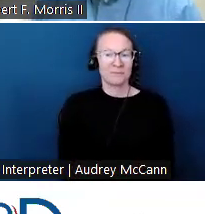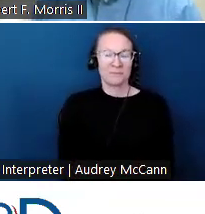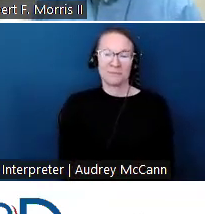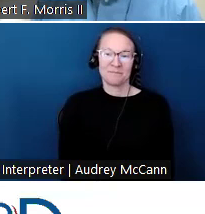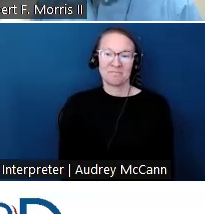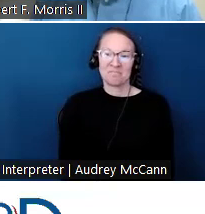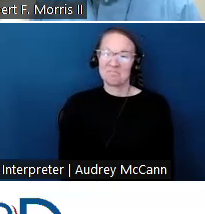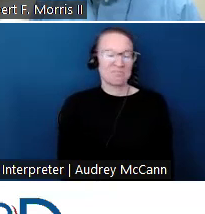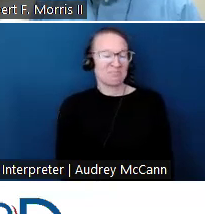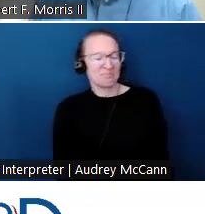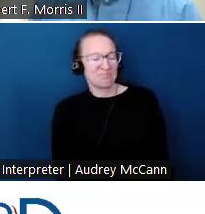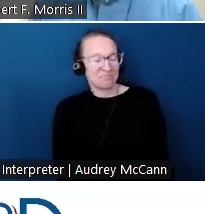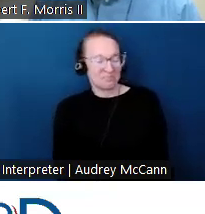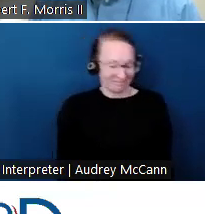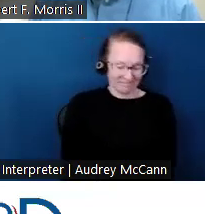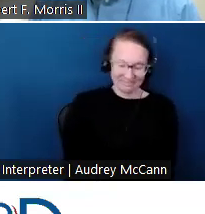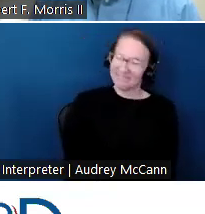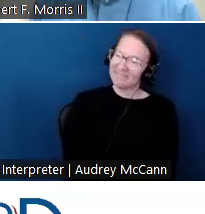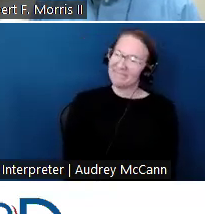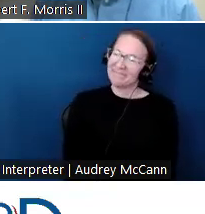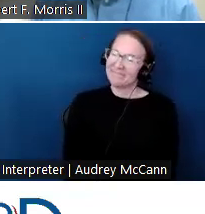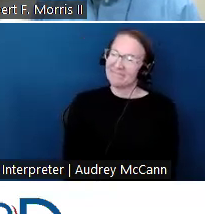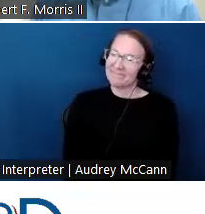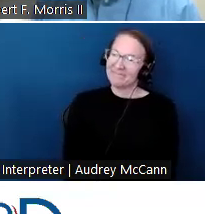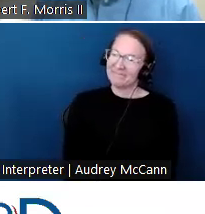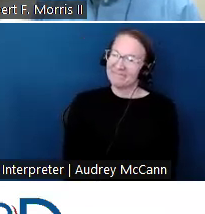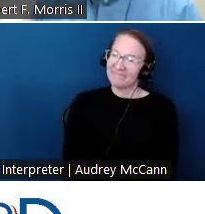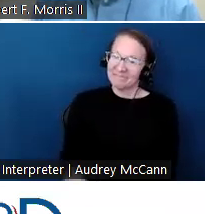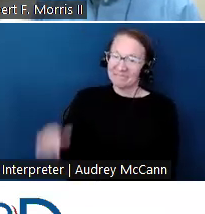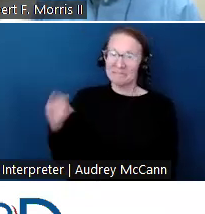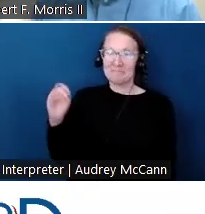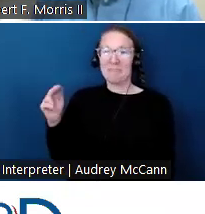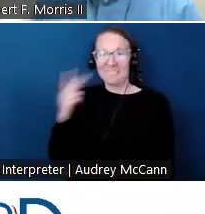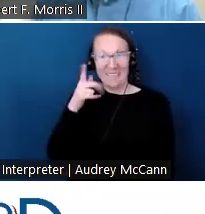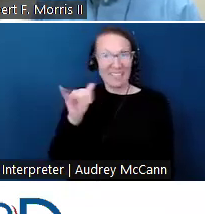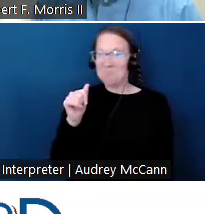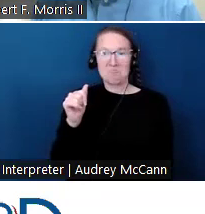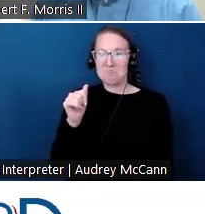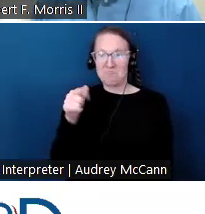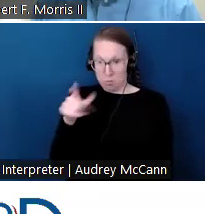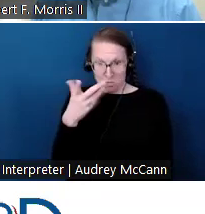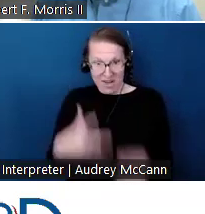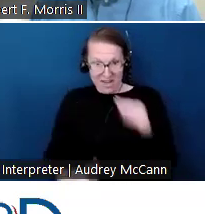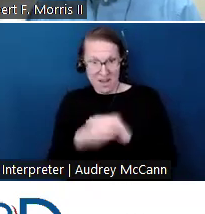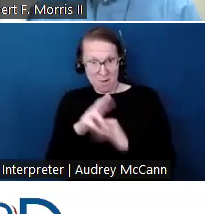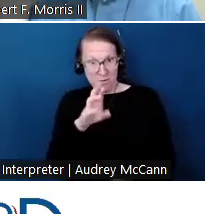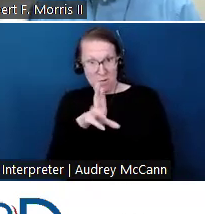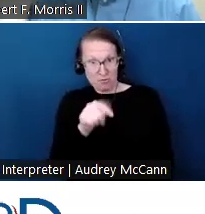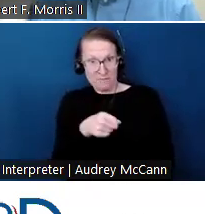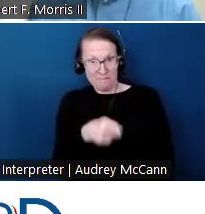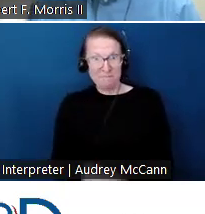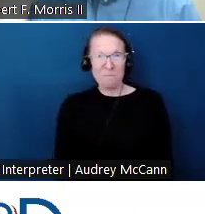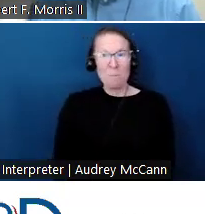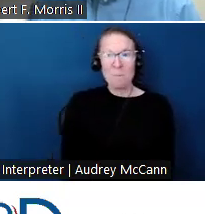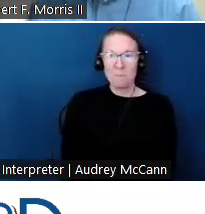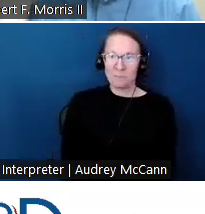yeah, that's about it. All right, I see Leah shaking her head. Robert, anything to add on to that?